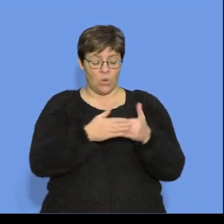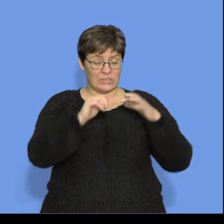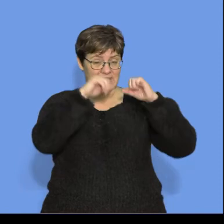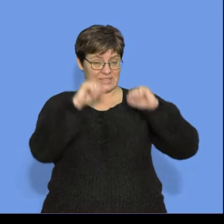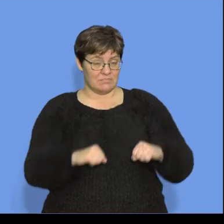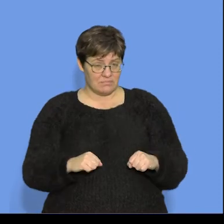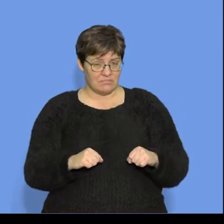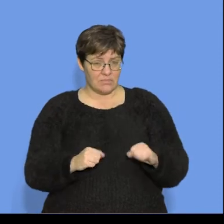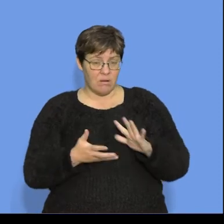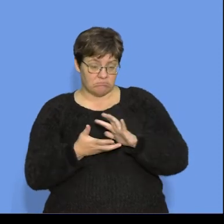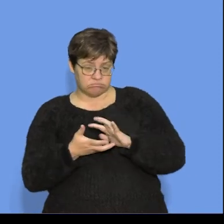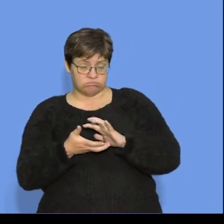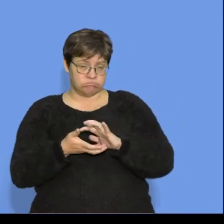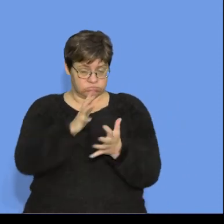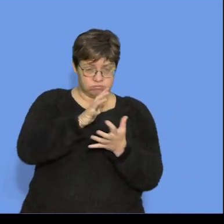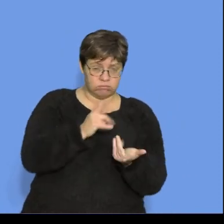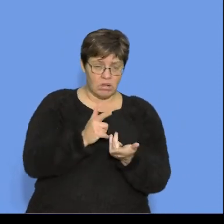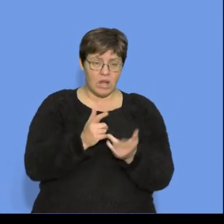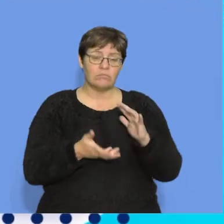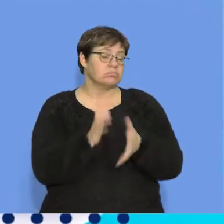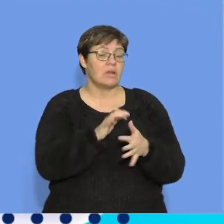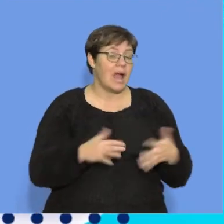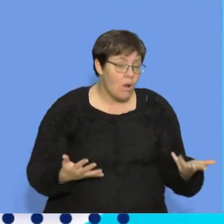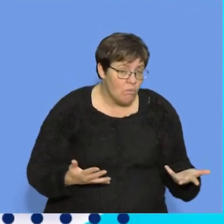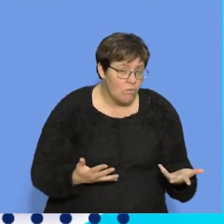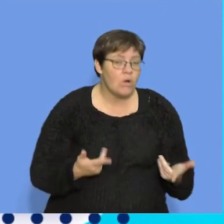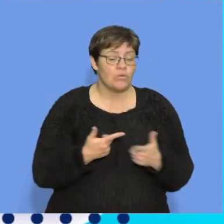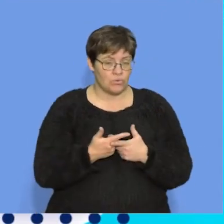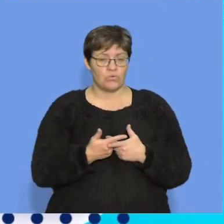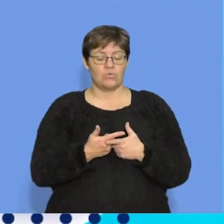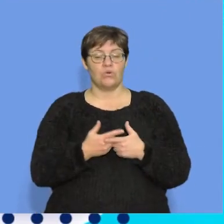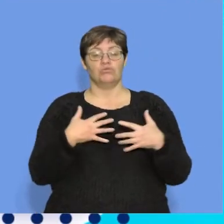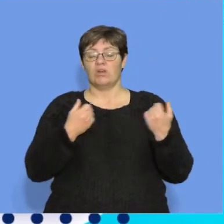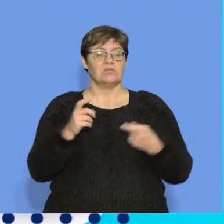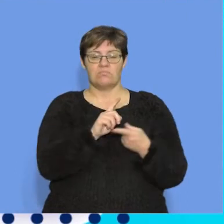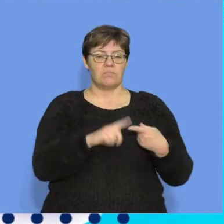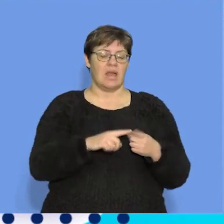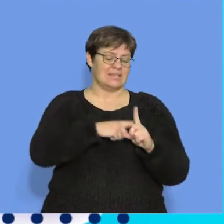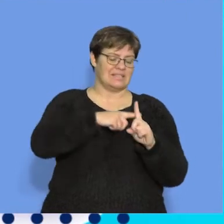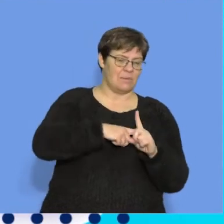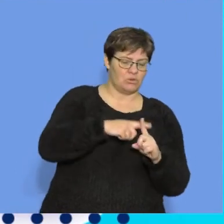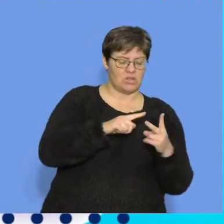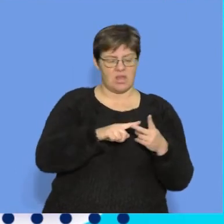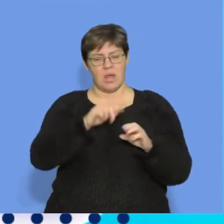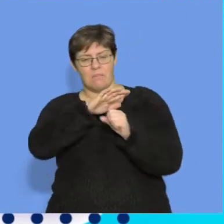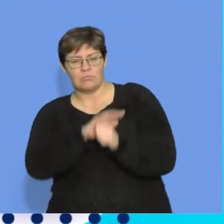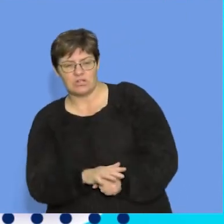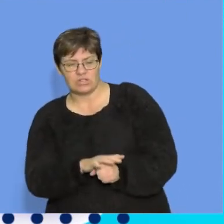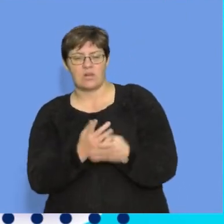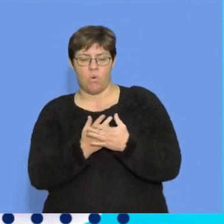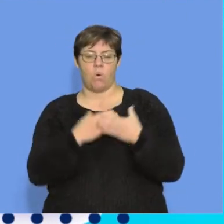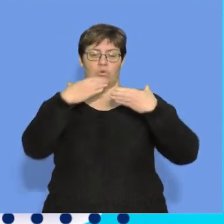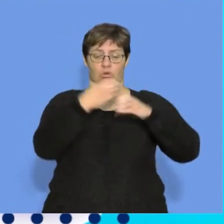system is disturbed, how is it going to be disturbed? By stress. The stress could be temperature, pressure,